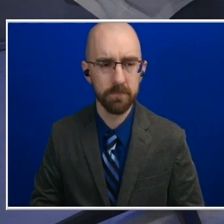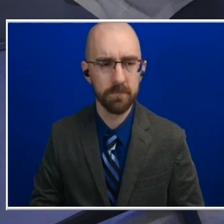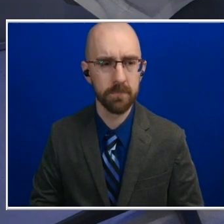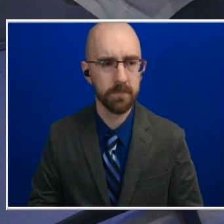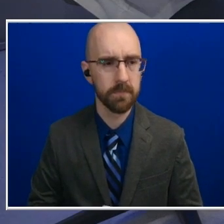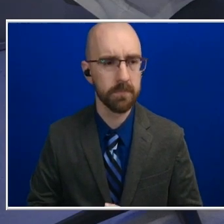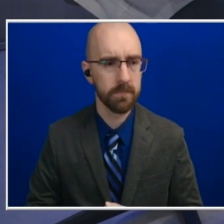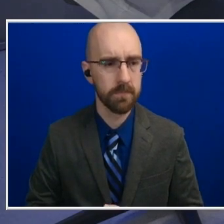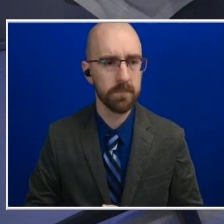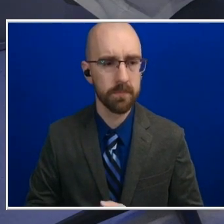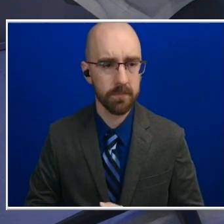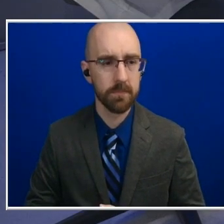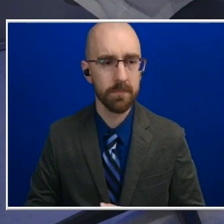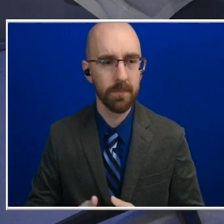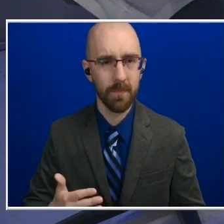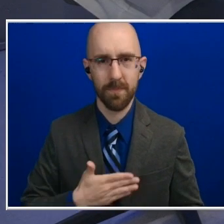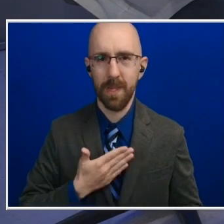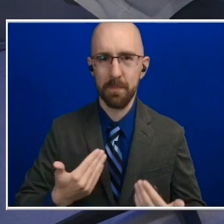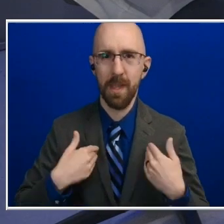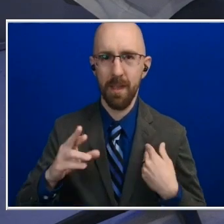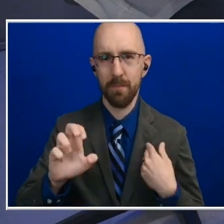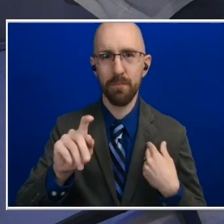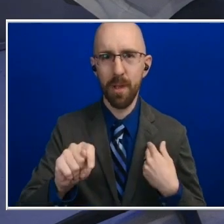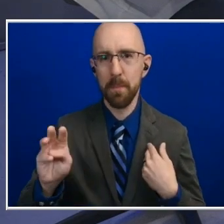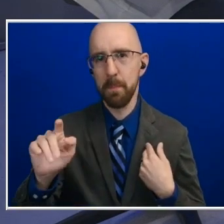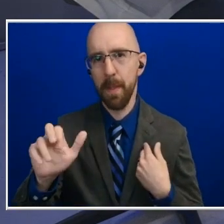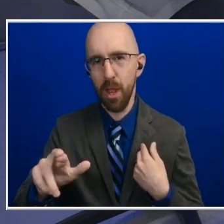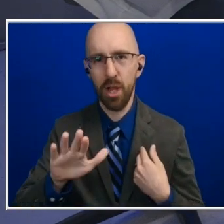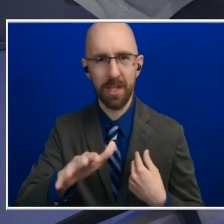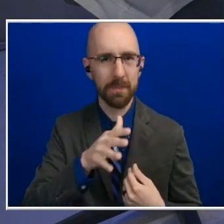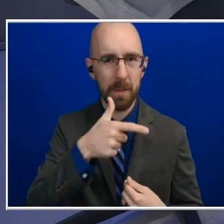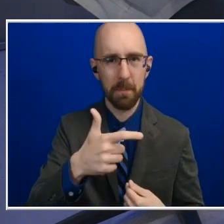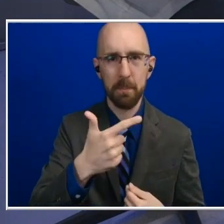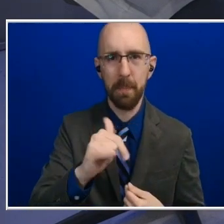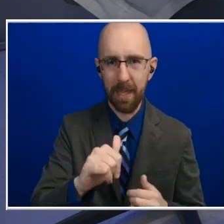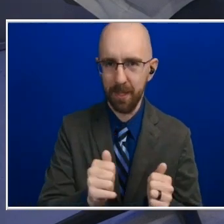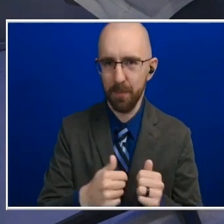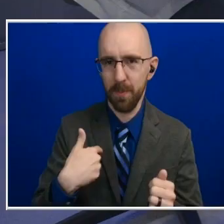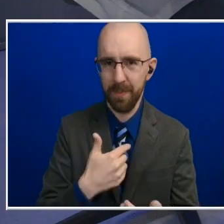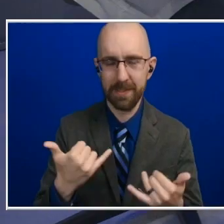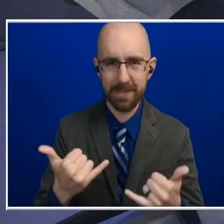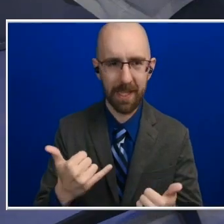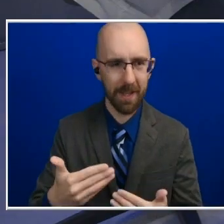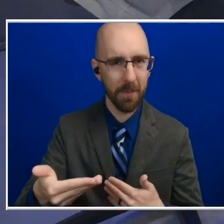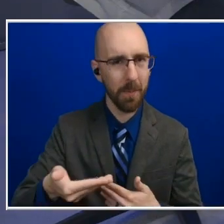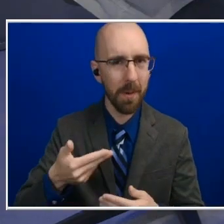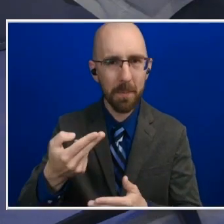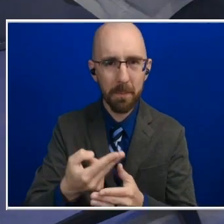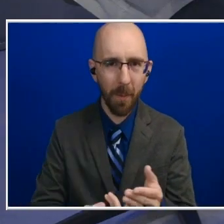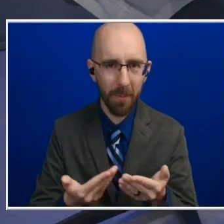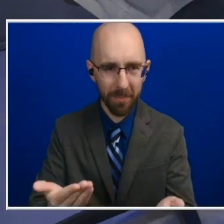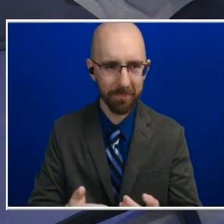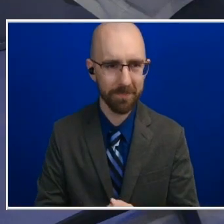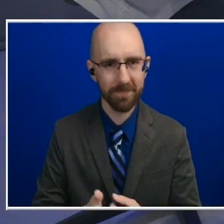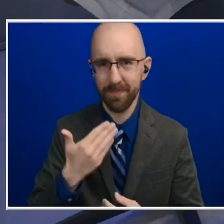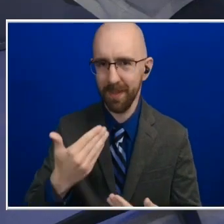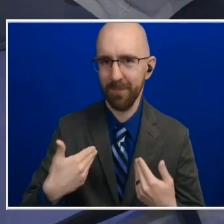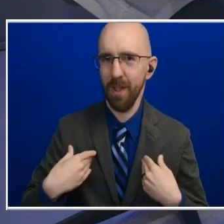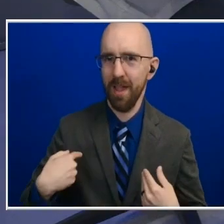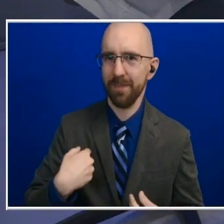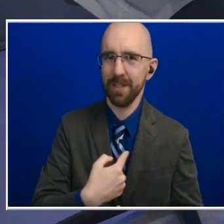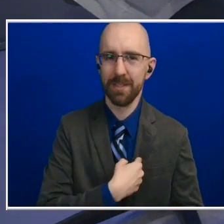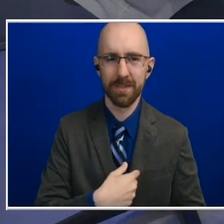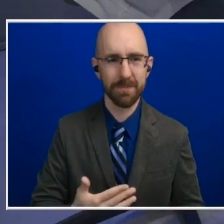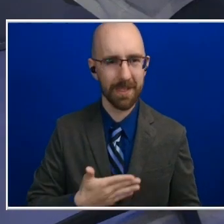We are so happy to have Bret Miller and his mom, Peggy, with us here this morning. Welcome to you both. Thank you for having us. So good to have you, Peggy.